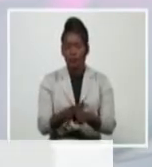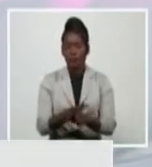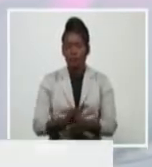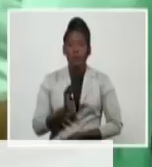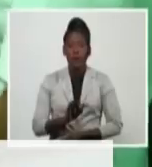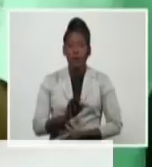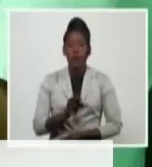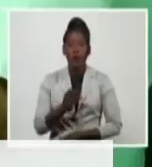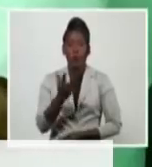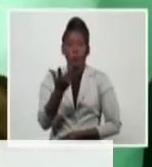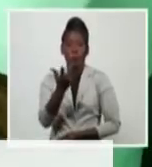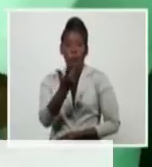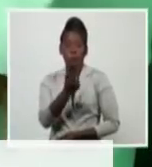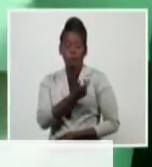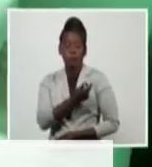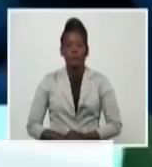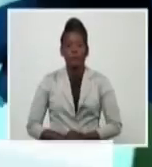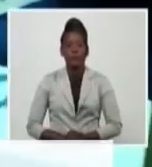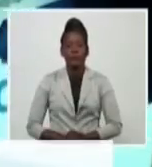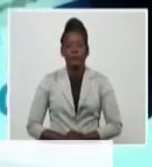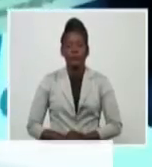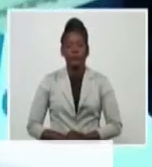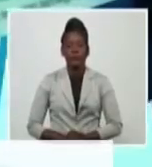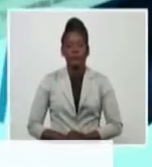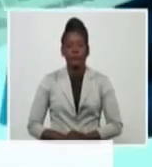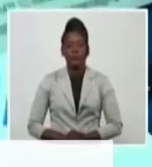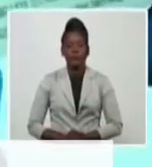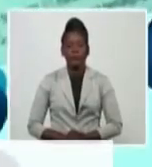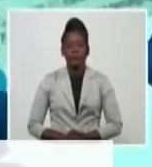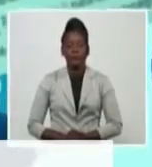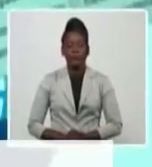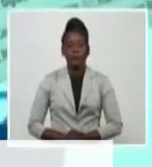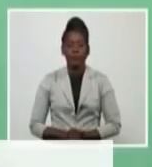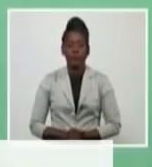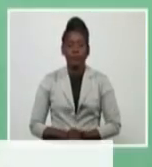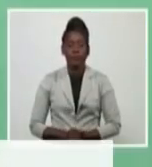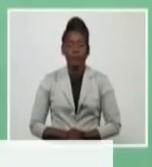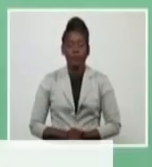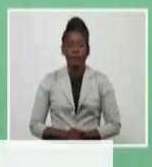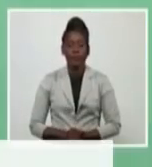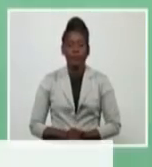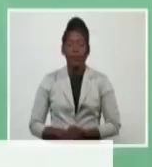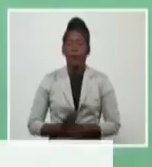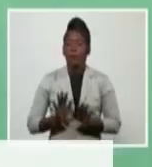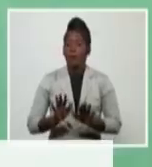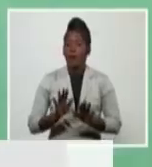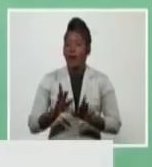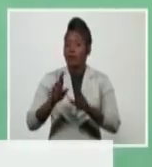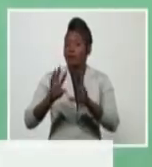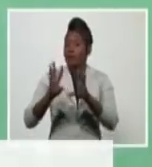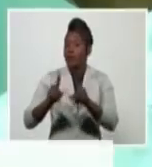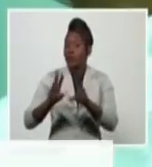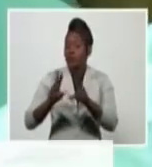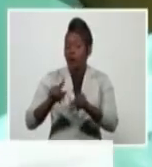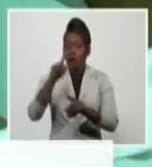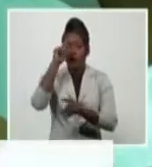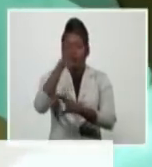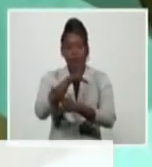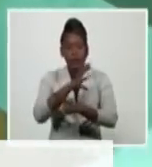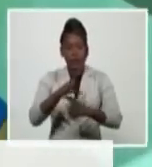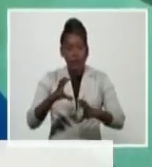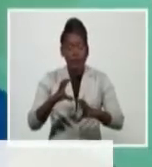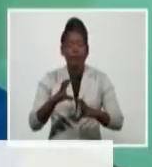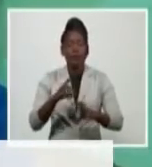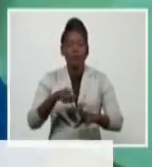seeing now is some of the narratives, storytelling around the vaccines, people who are standing up from some of these same communities and saying, you